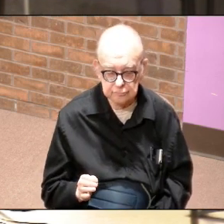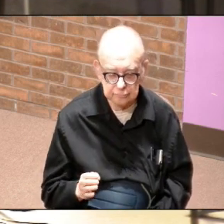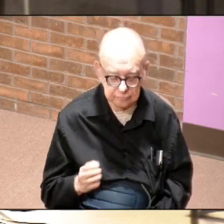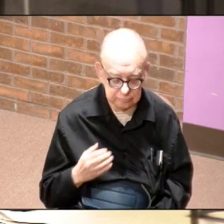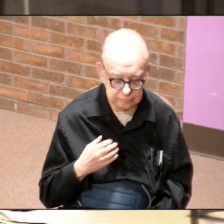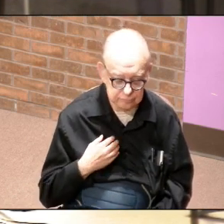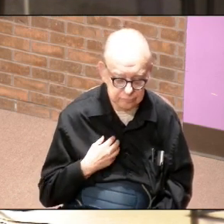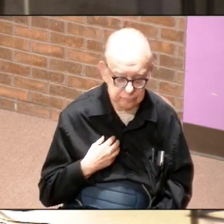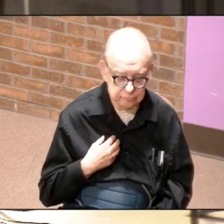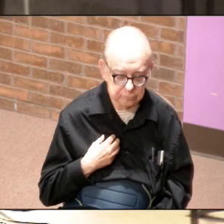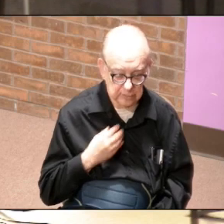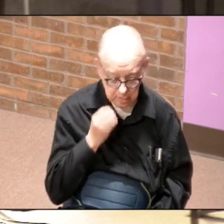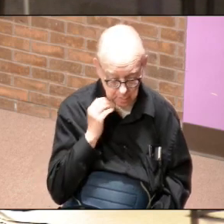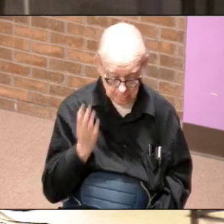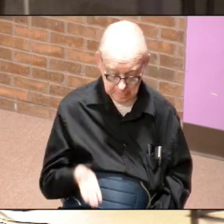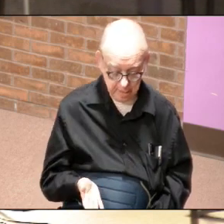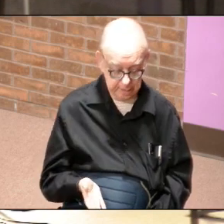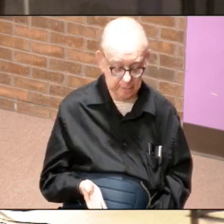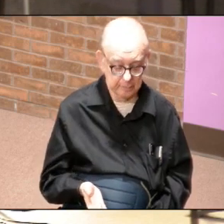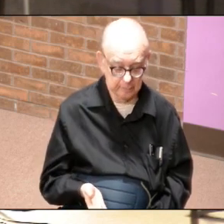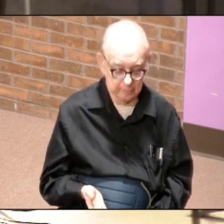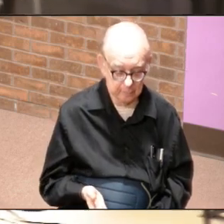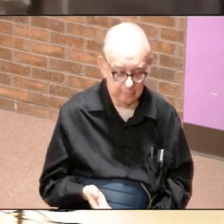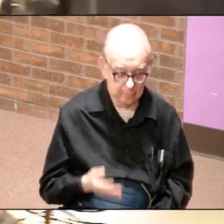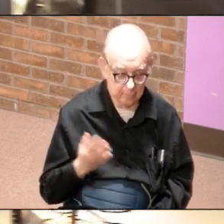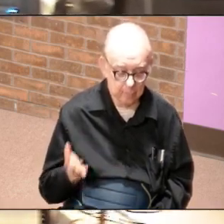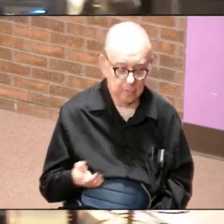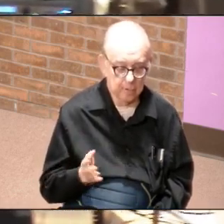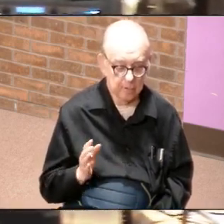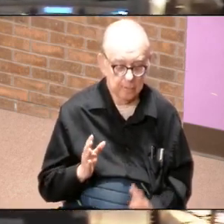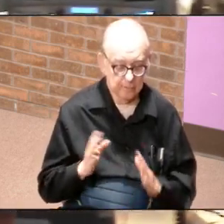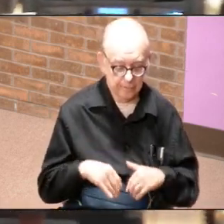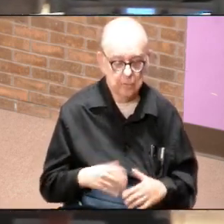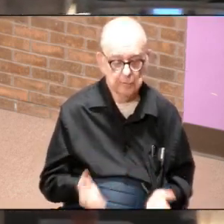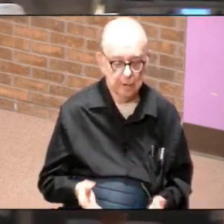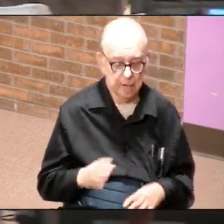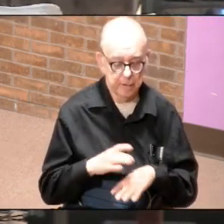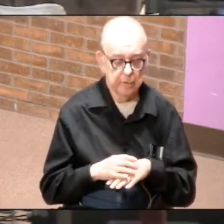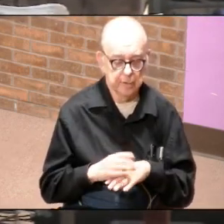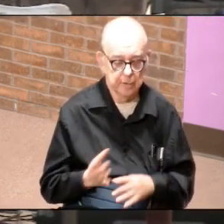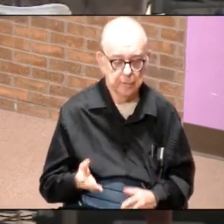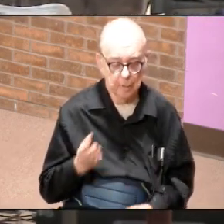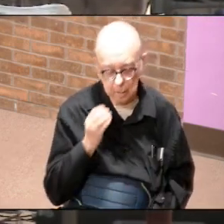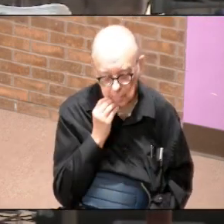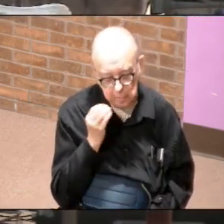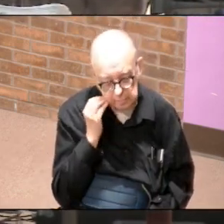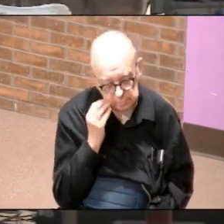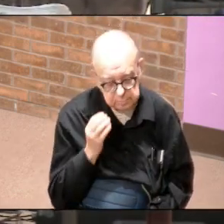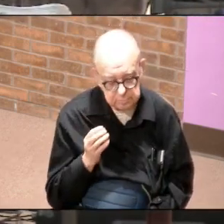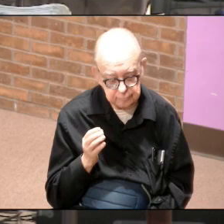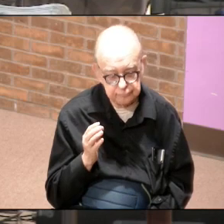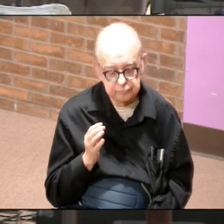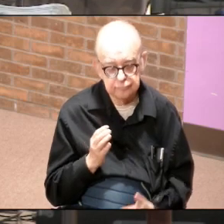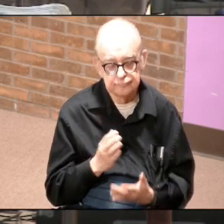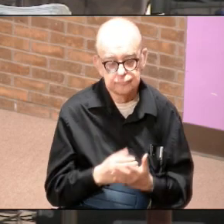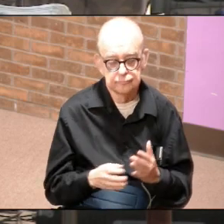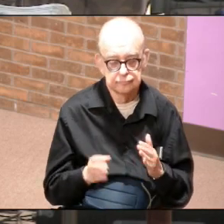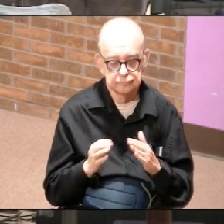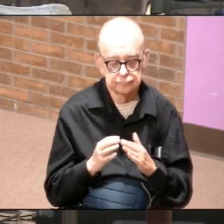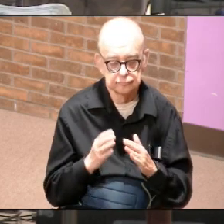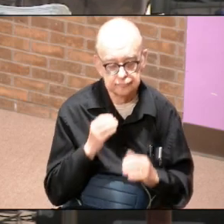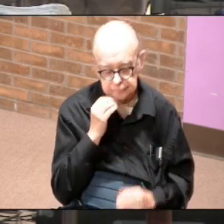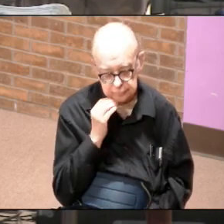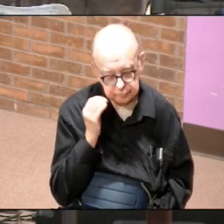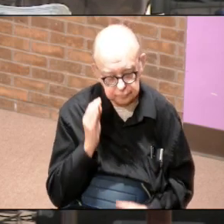our homes down here eventually will fall apart. Okay? Some homes that were